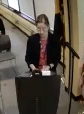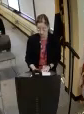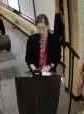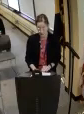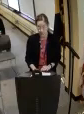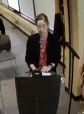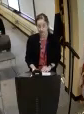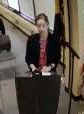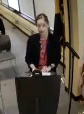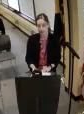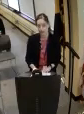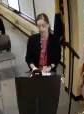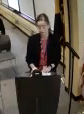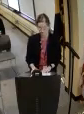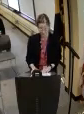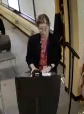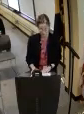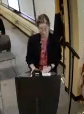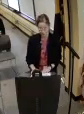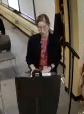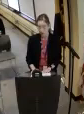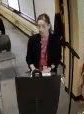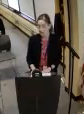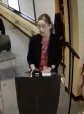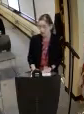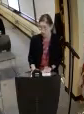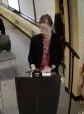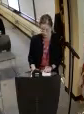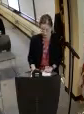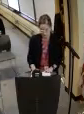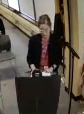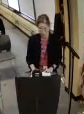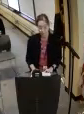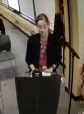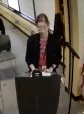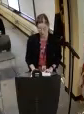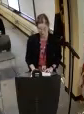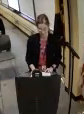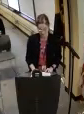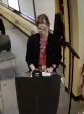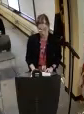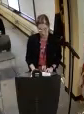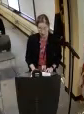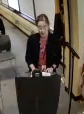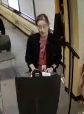meter pit or AKA meter crossable tile. Next slide, please.